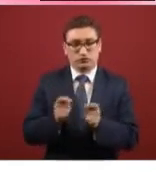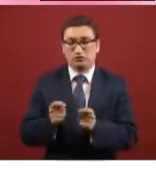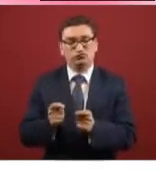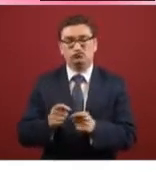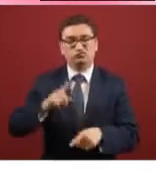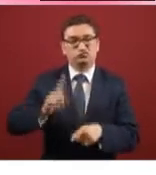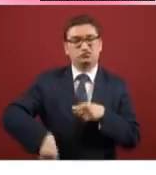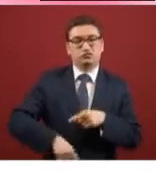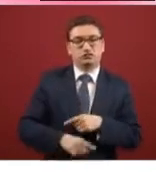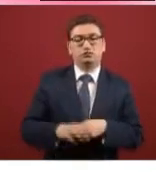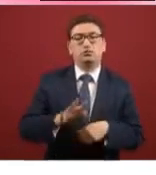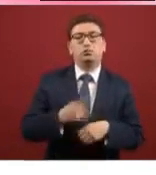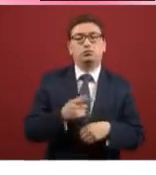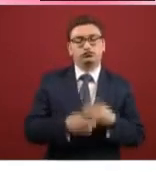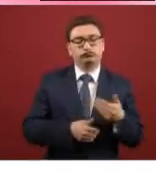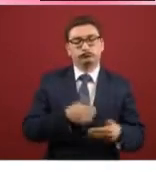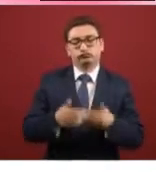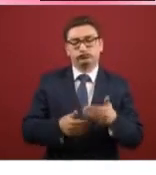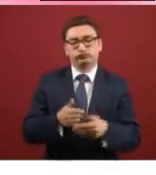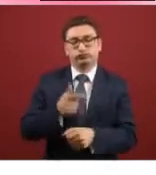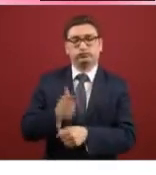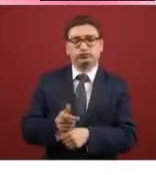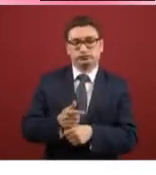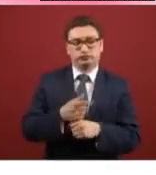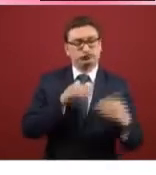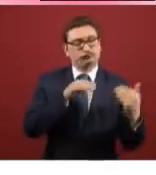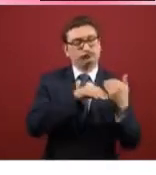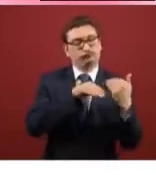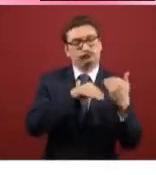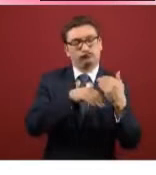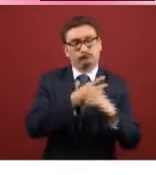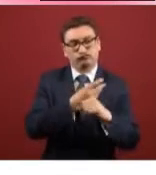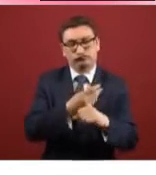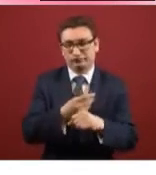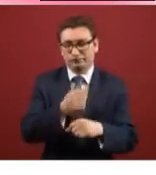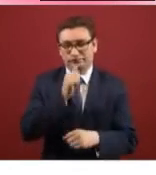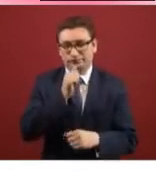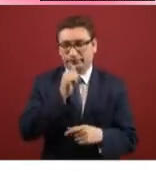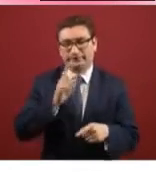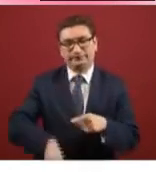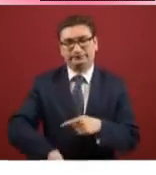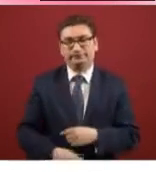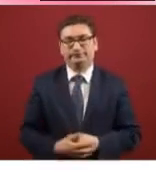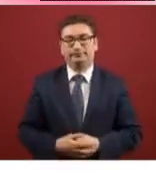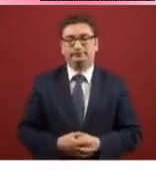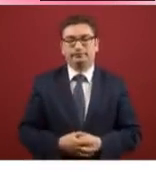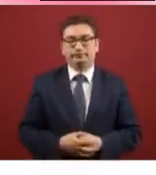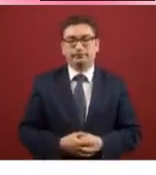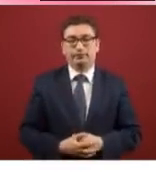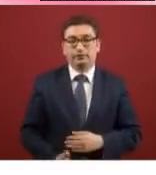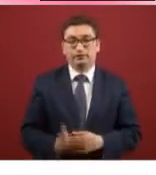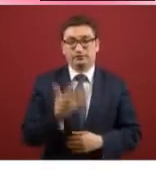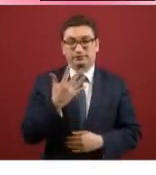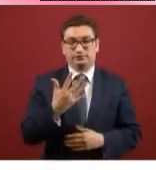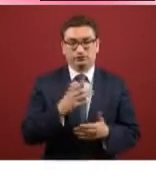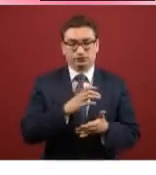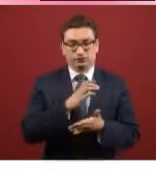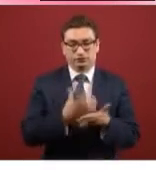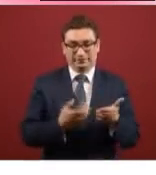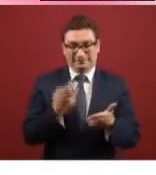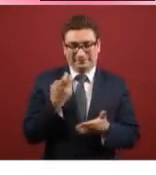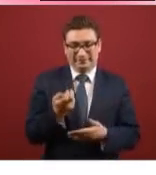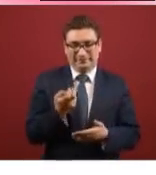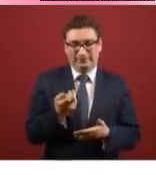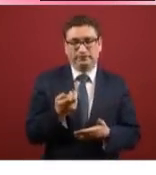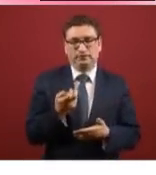And five contracts were rescinded in process of the work. De estos cinco contratos, of these five contracts, que son